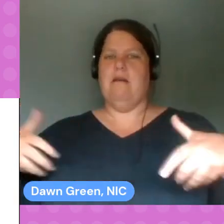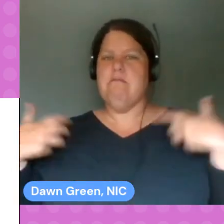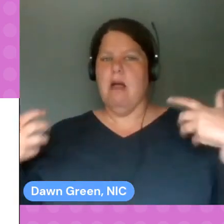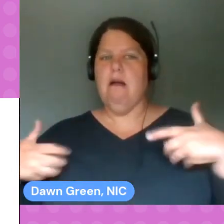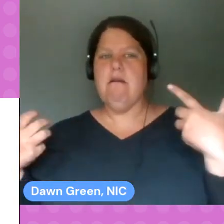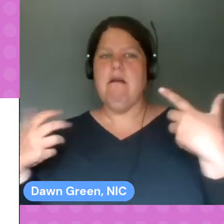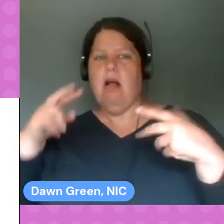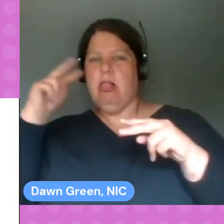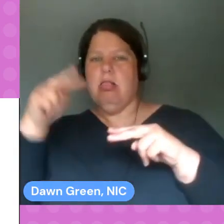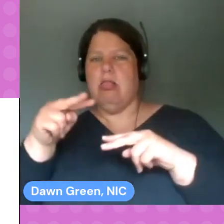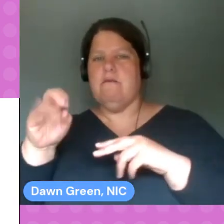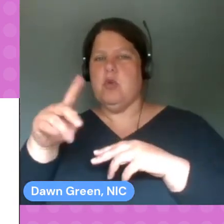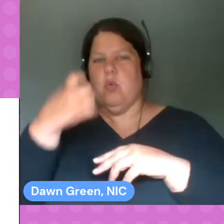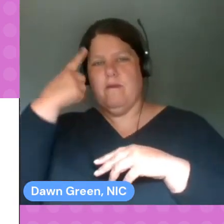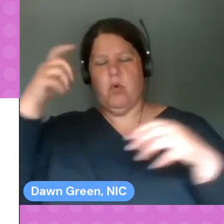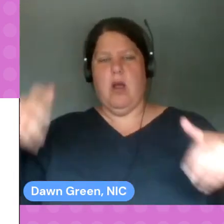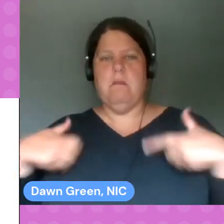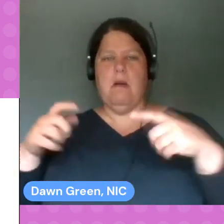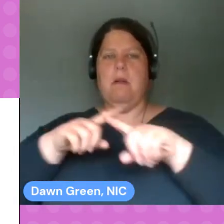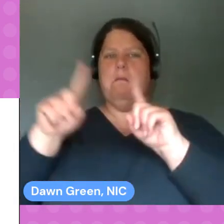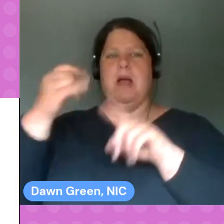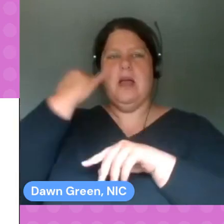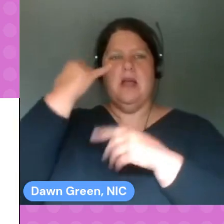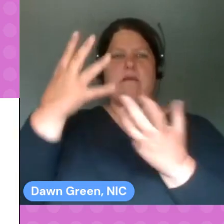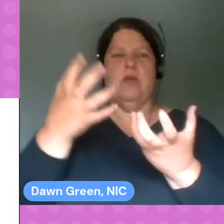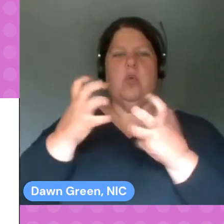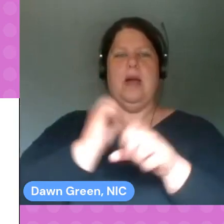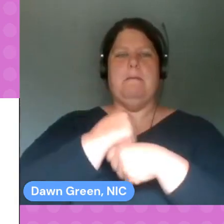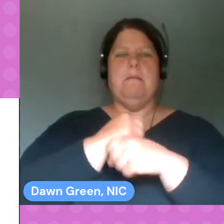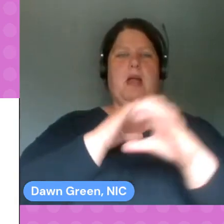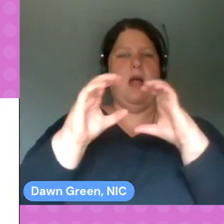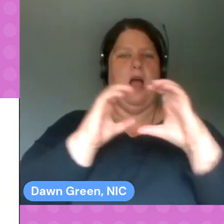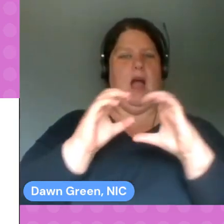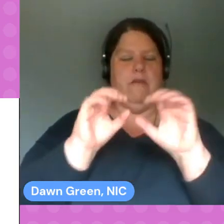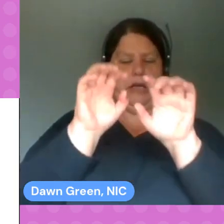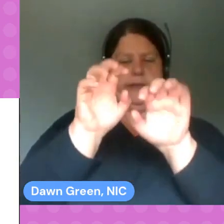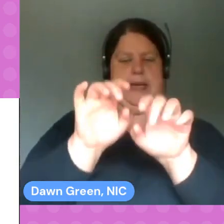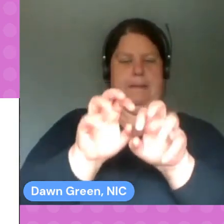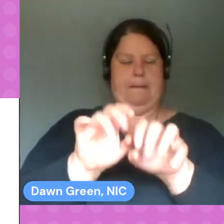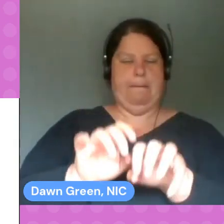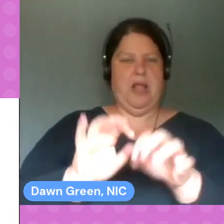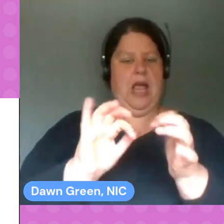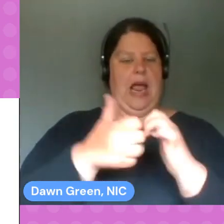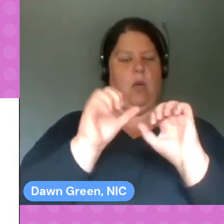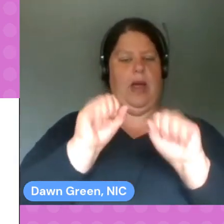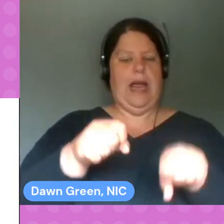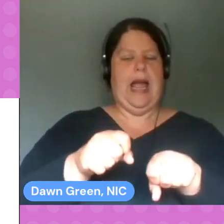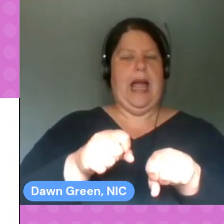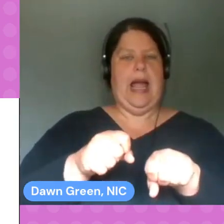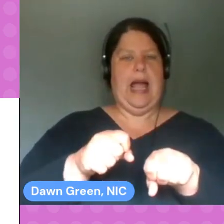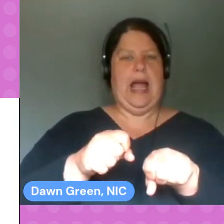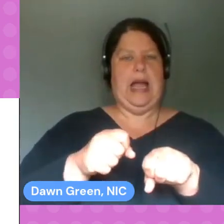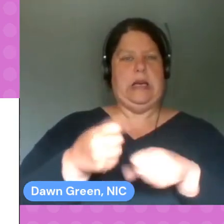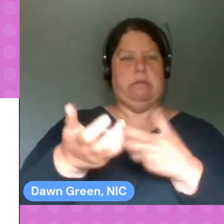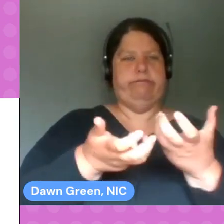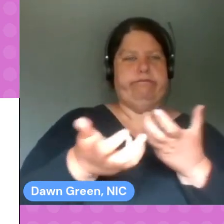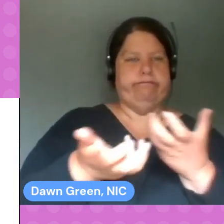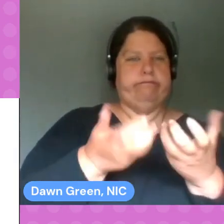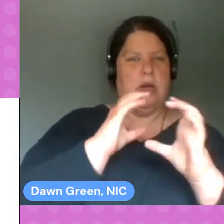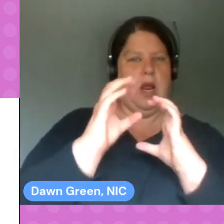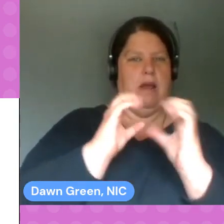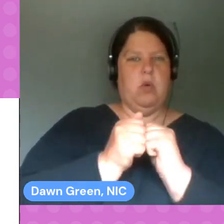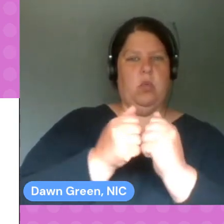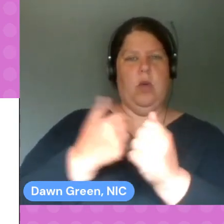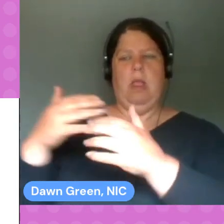for the monkey. But then suppose you wanted to make a conversation. So you typed in this question: how can I coordinate the conversation between the monkey and the